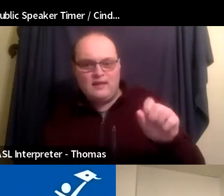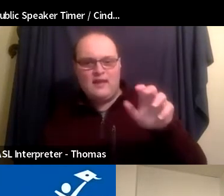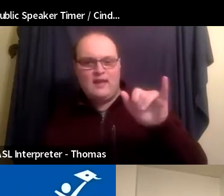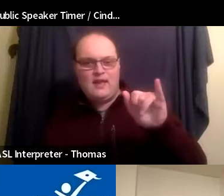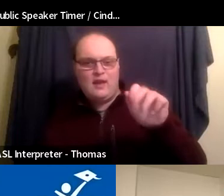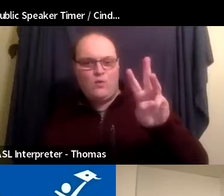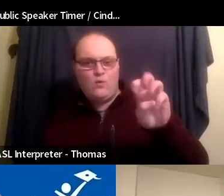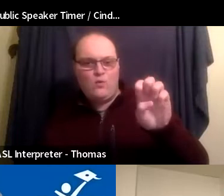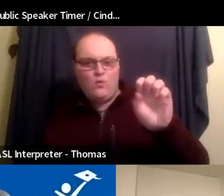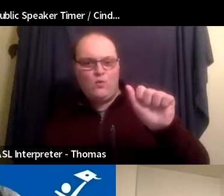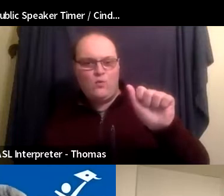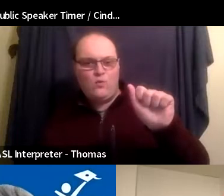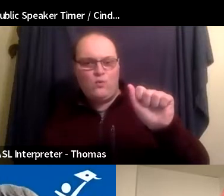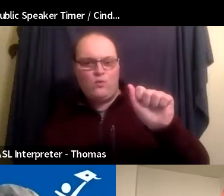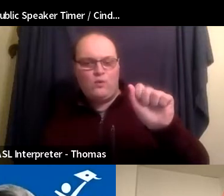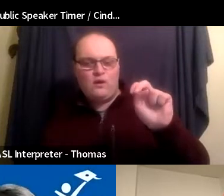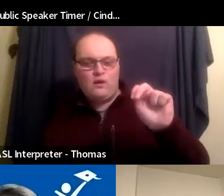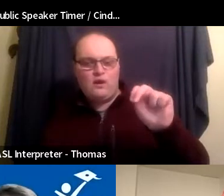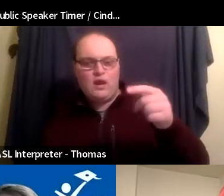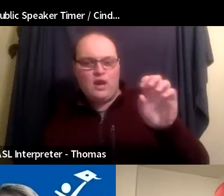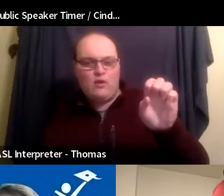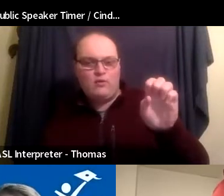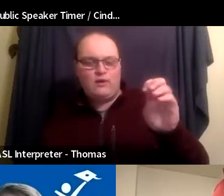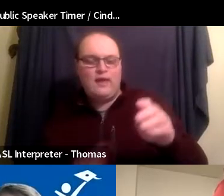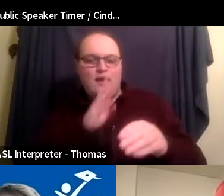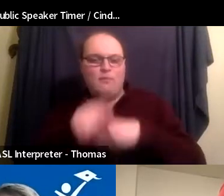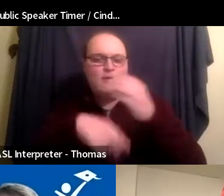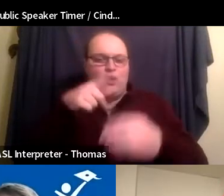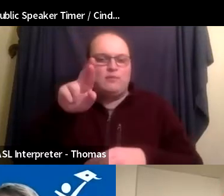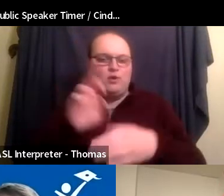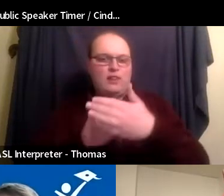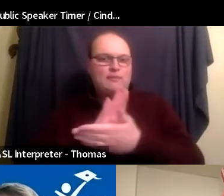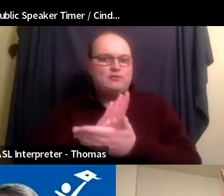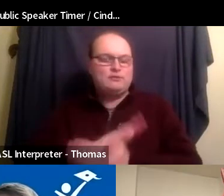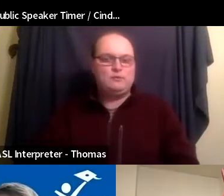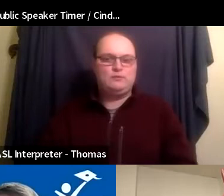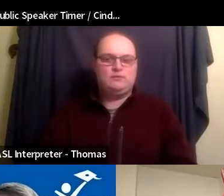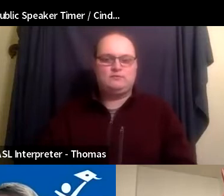Concerns about the consolidation of Pointer Ridge Elementary School.